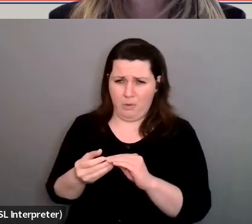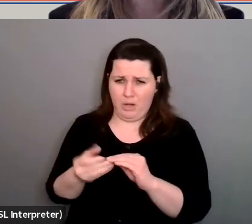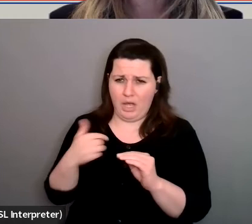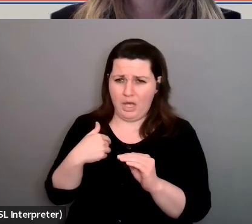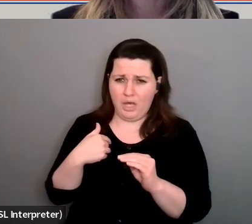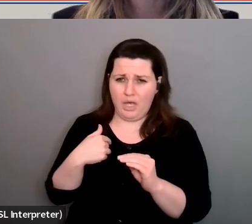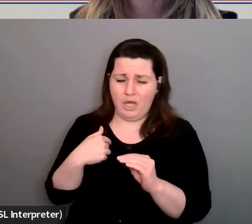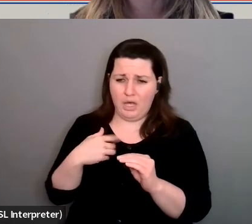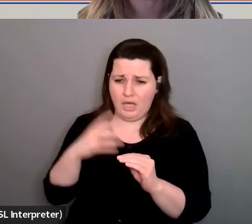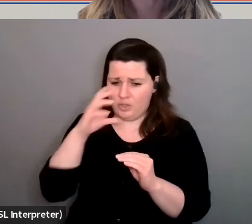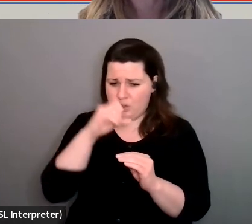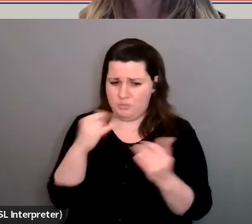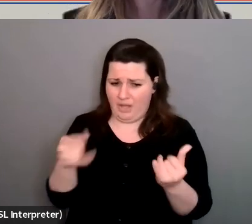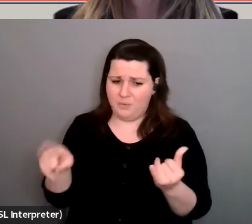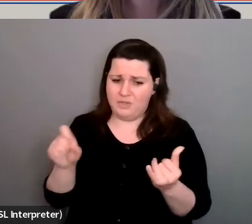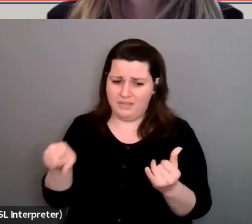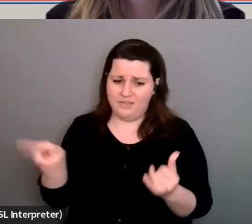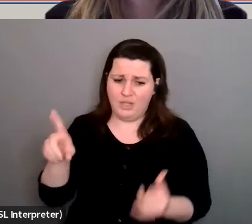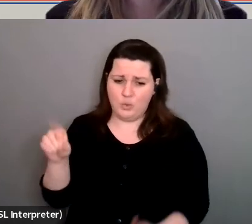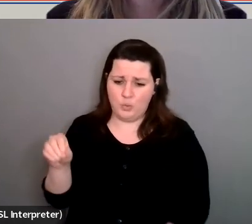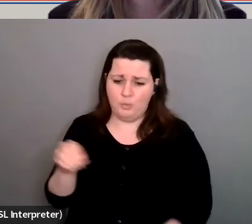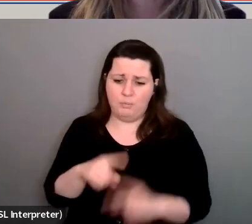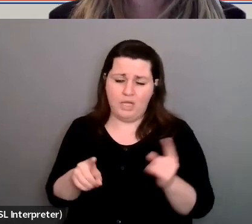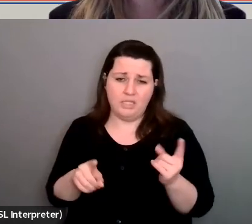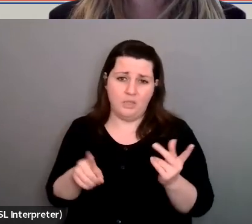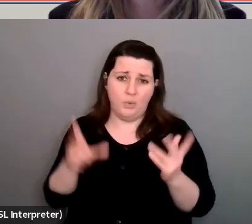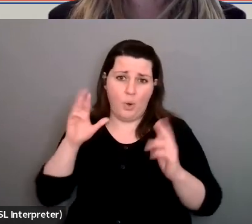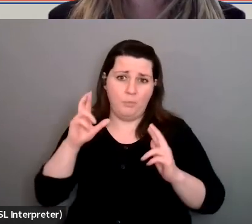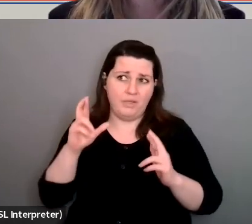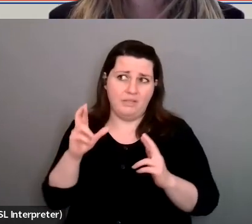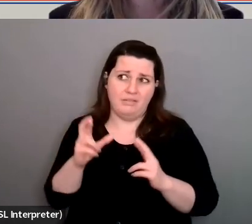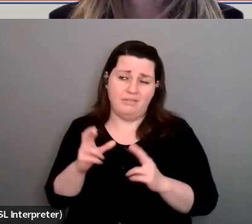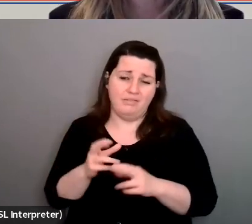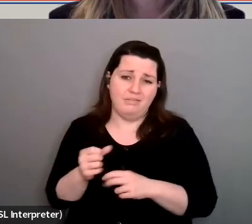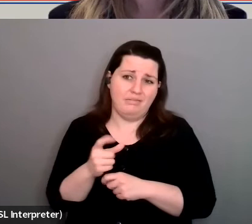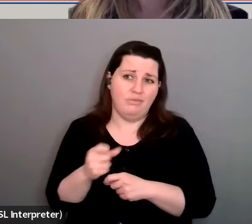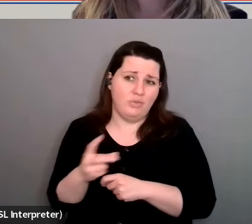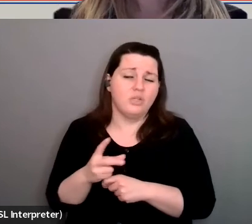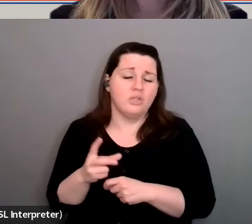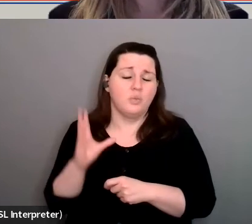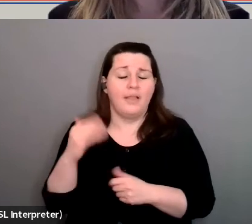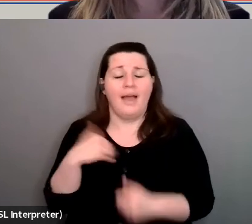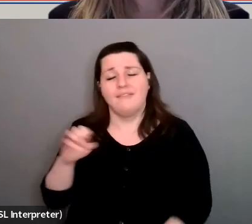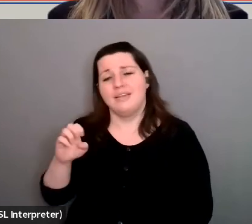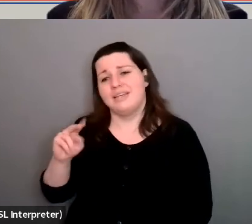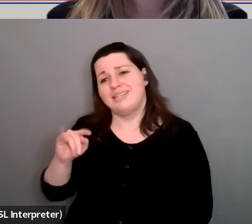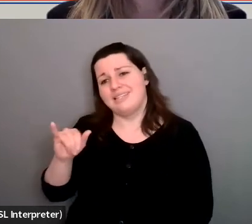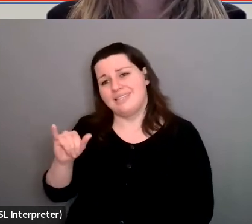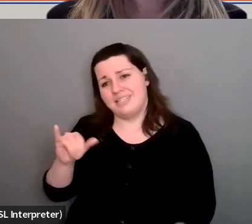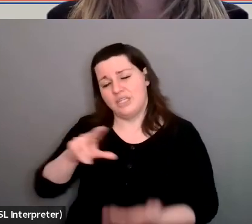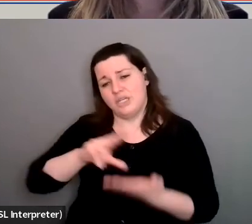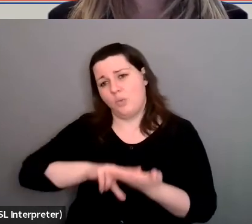at this point they do. We are hoping to, in the next couple of years, roll out what we call an entity type of enrollment.